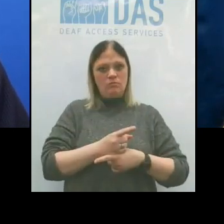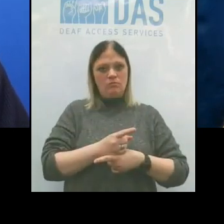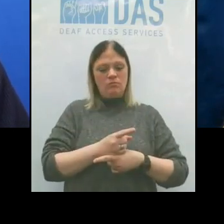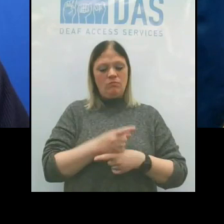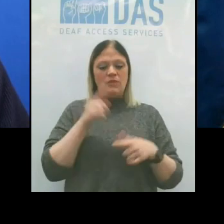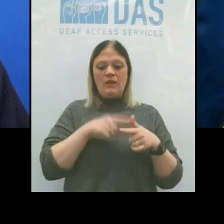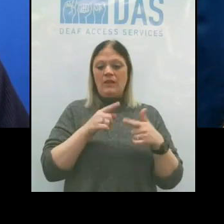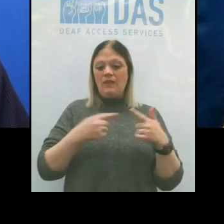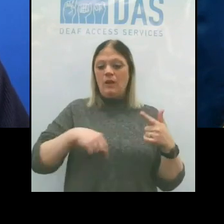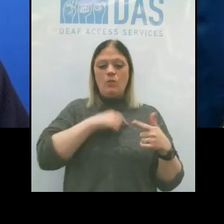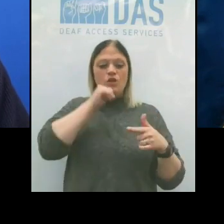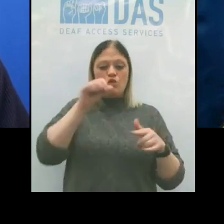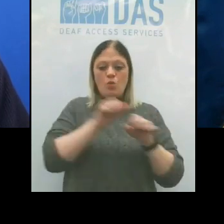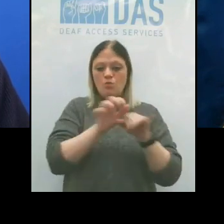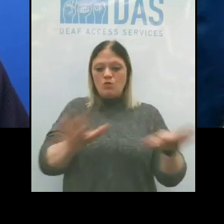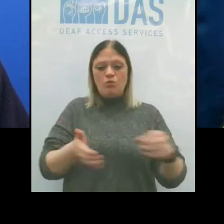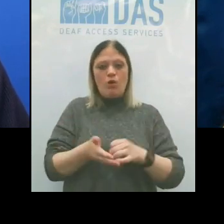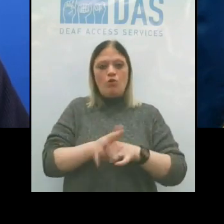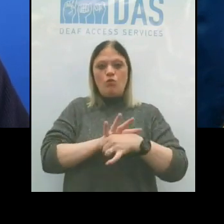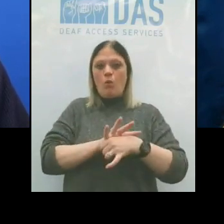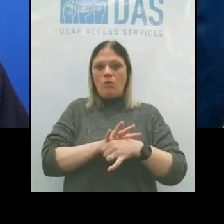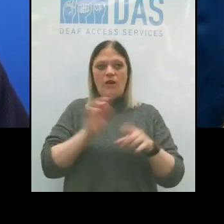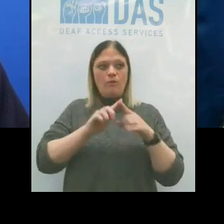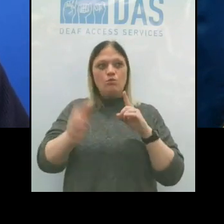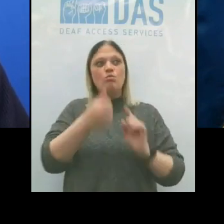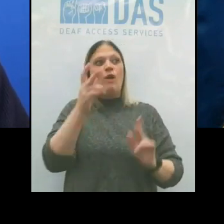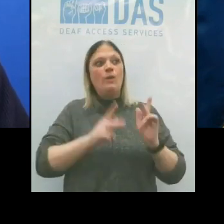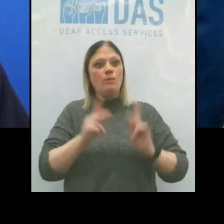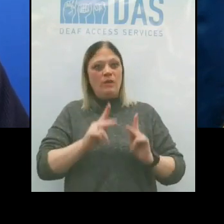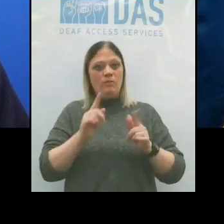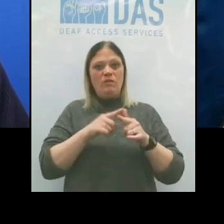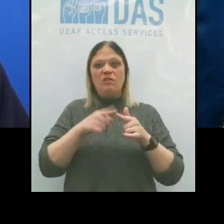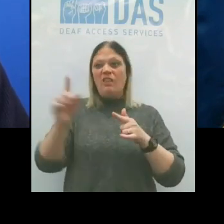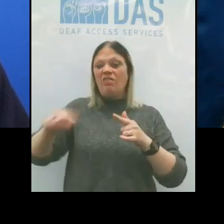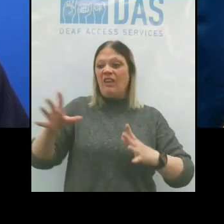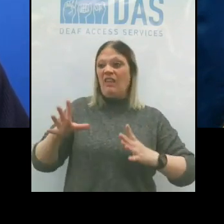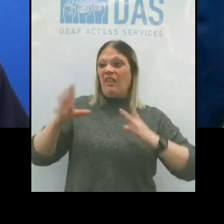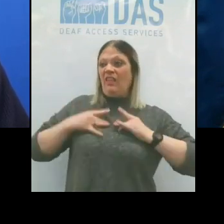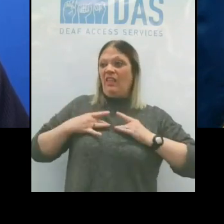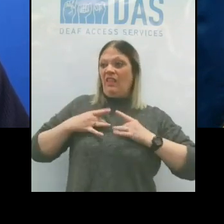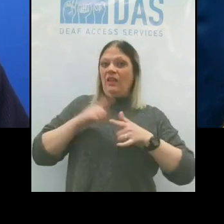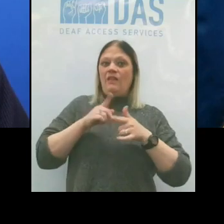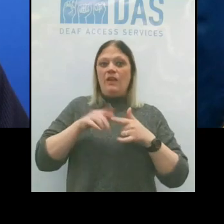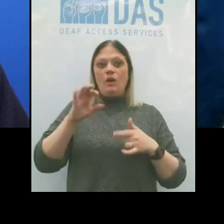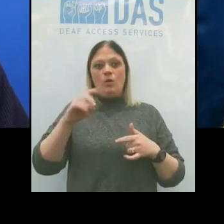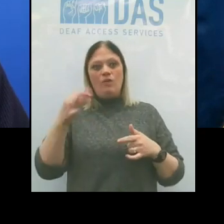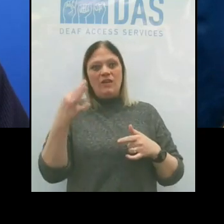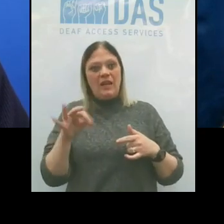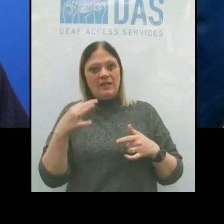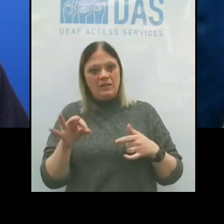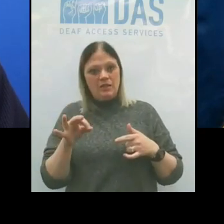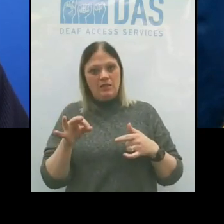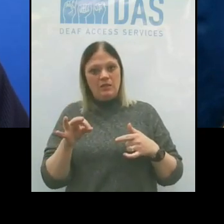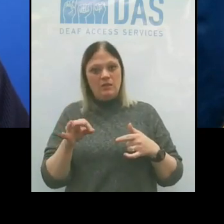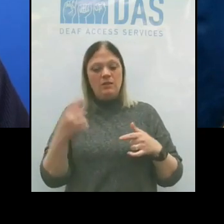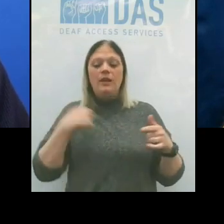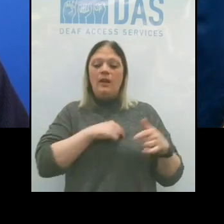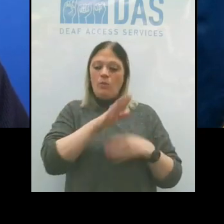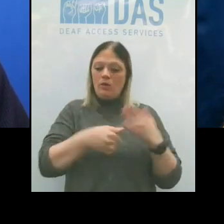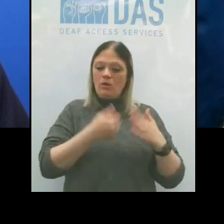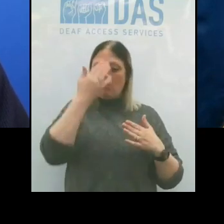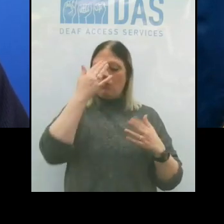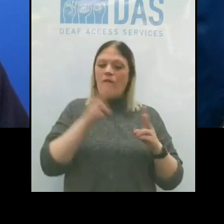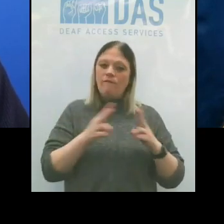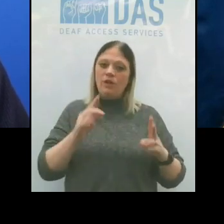do not spread coronavirus to others and then they contract it and catch COVID-19, and which can be, as we all know,